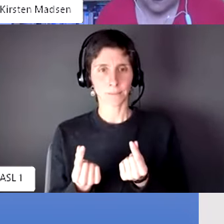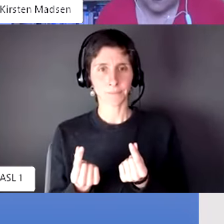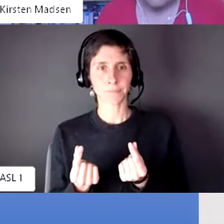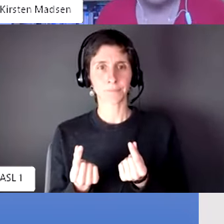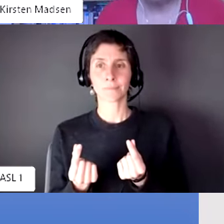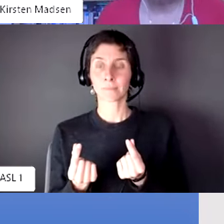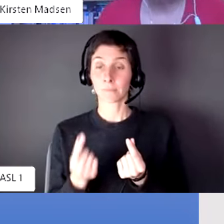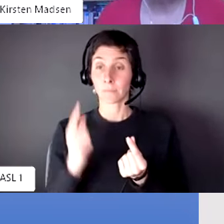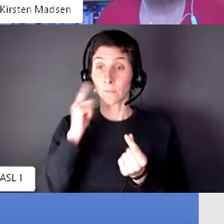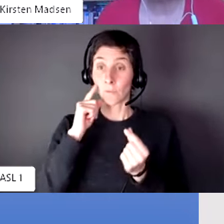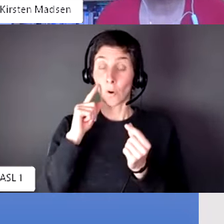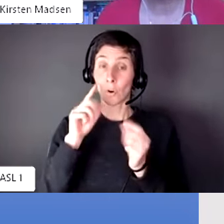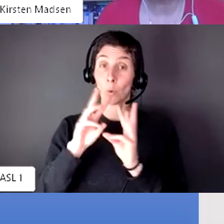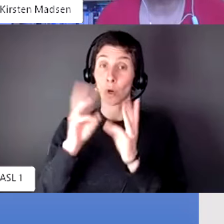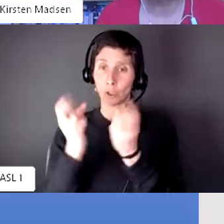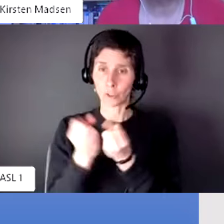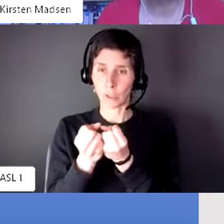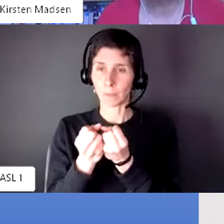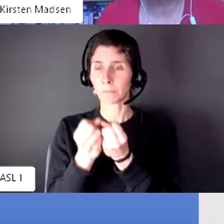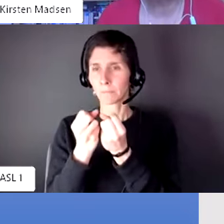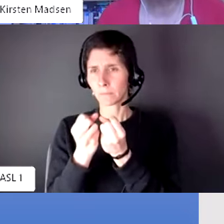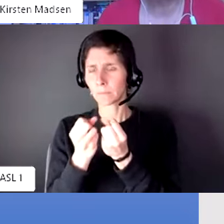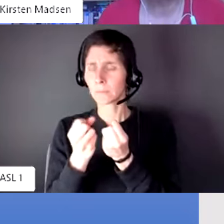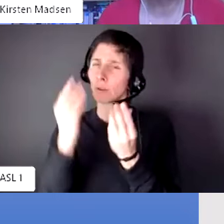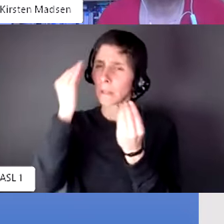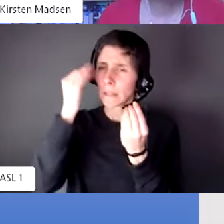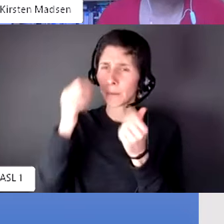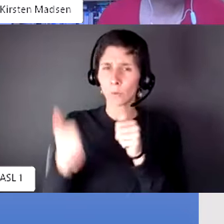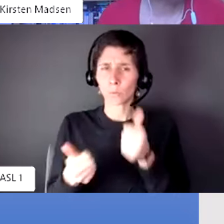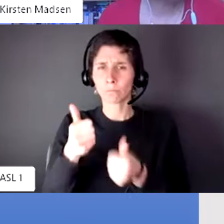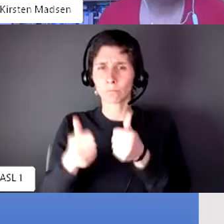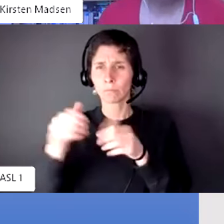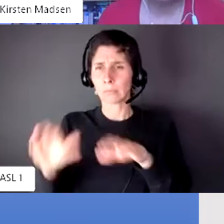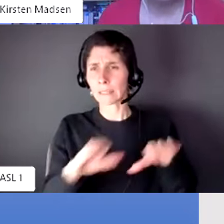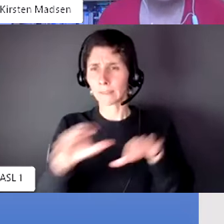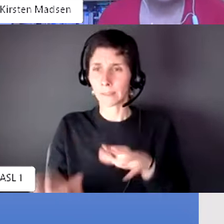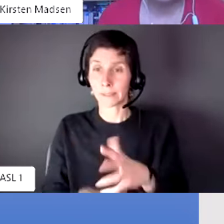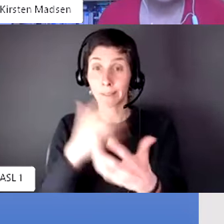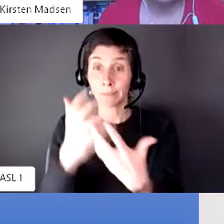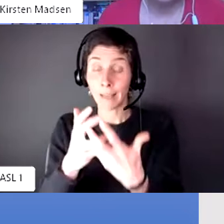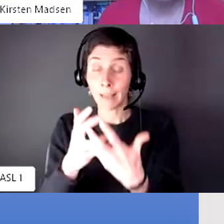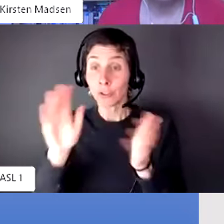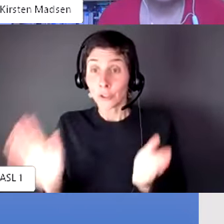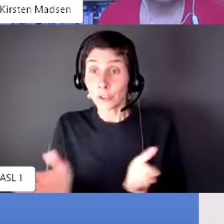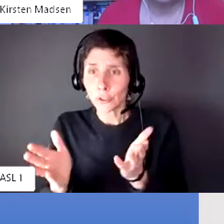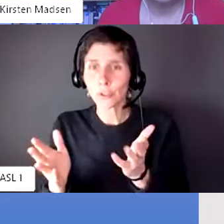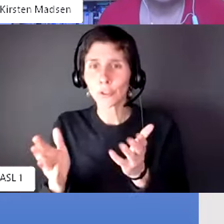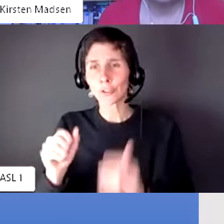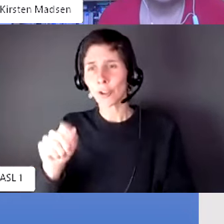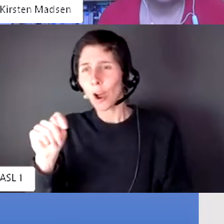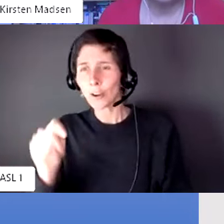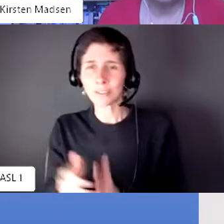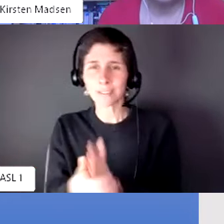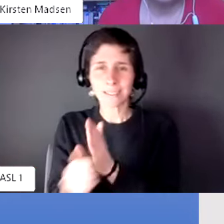within the workshops, we also have to consider the activities that they align and encourage artistic abilities, hands-on activities, as Kirsten